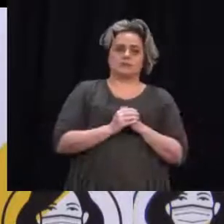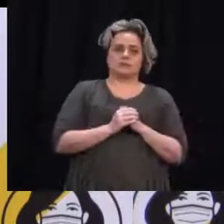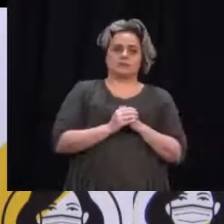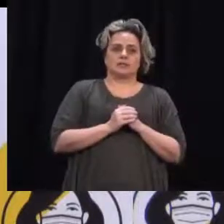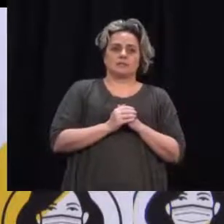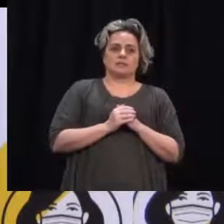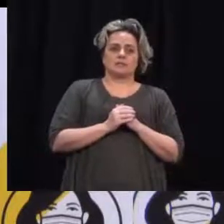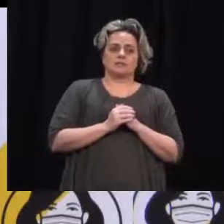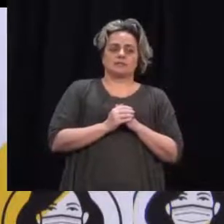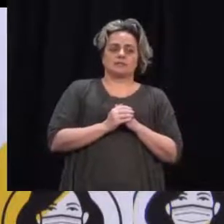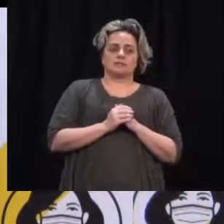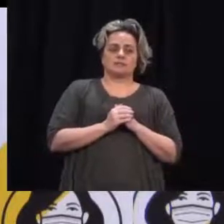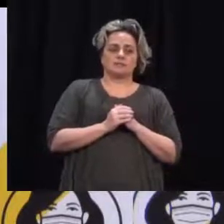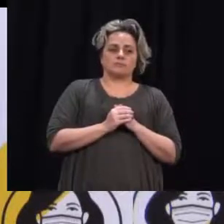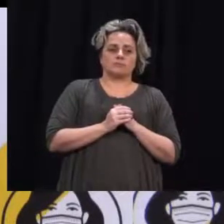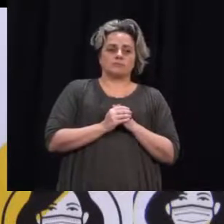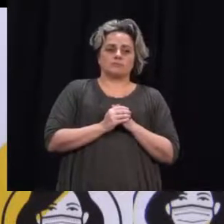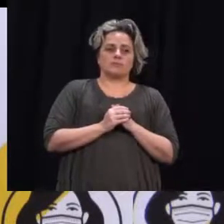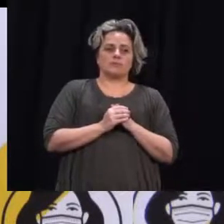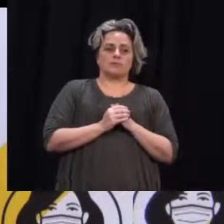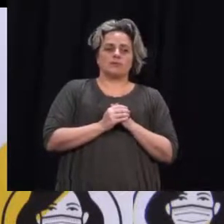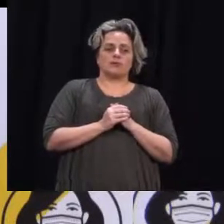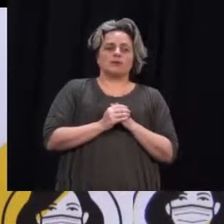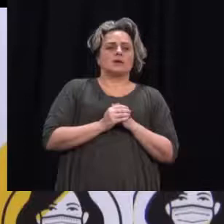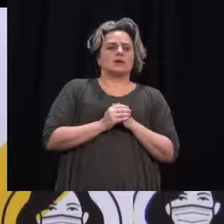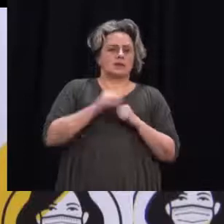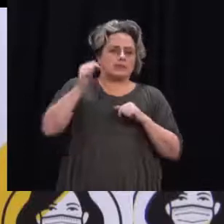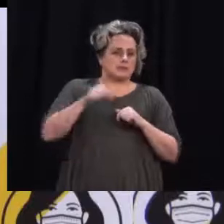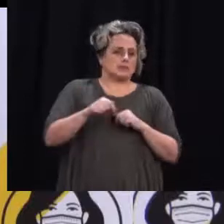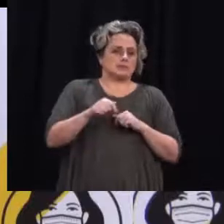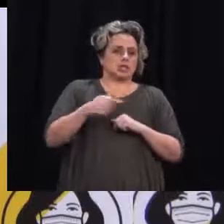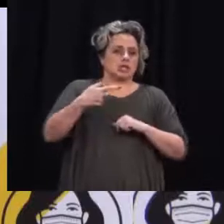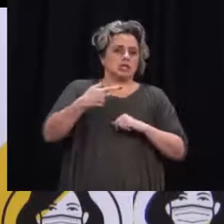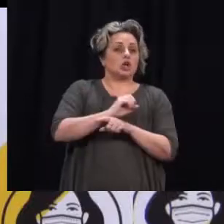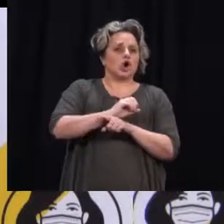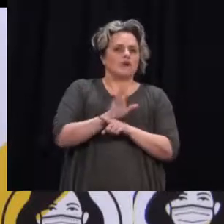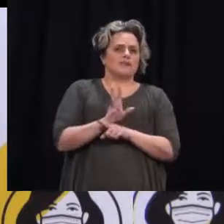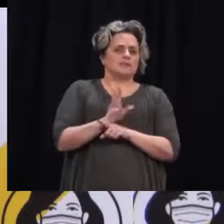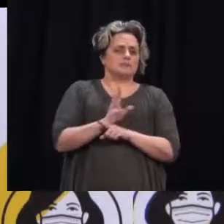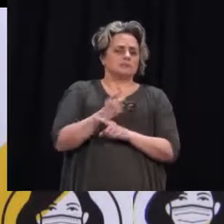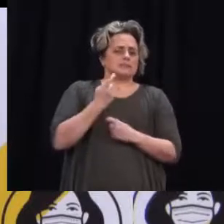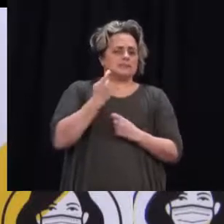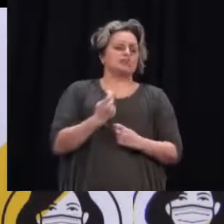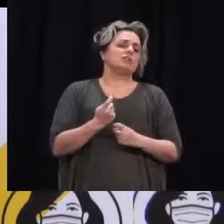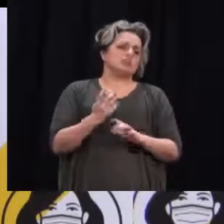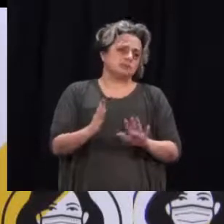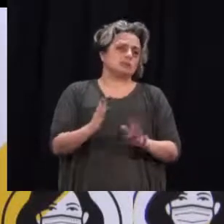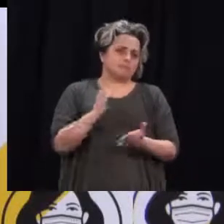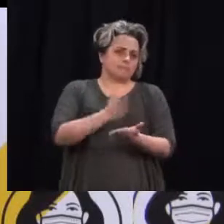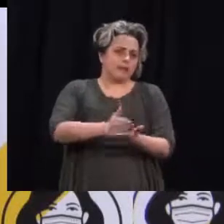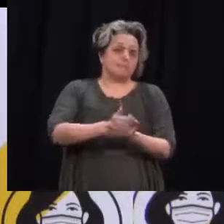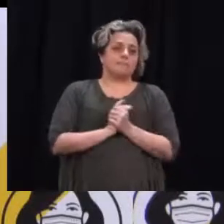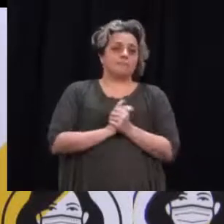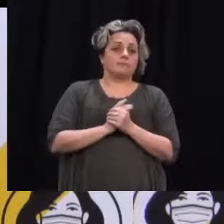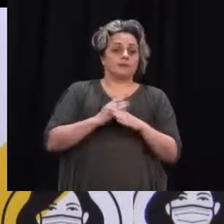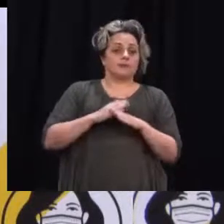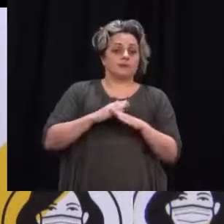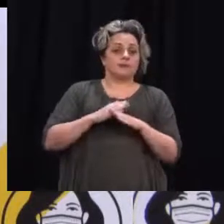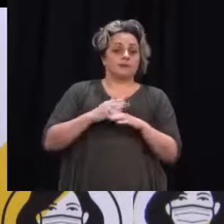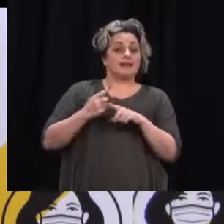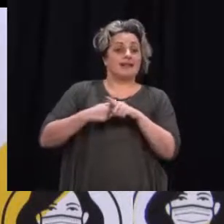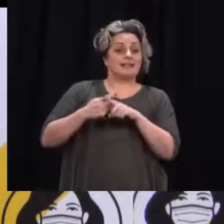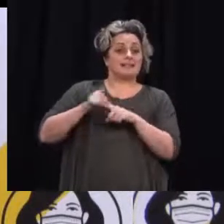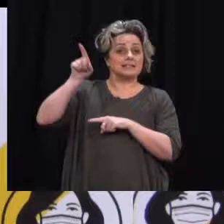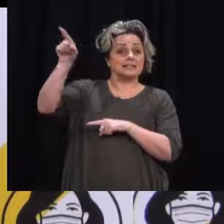ongoing symptoms, so-called long COVID. It is a far more serious illness, and even in the UK now, with the rates